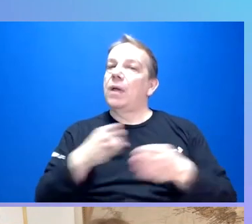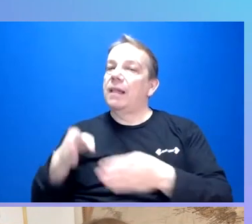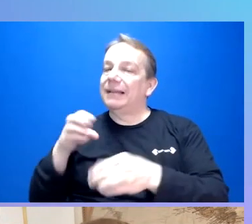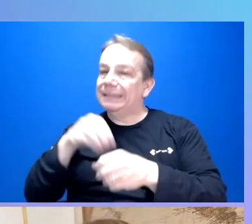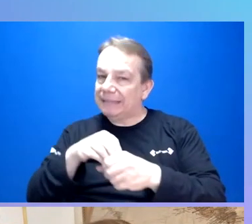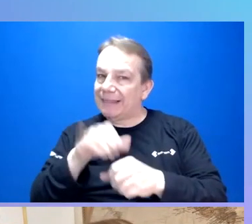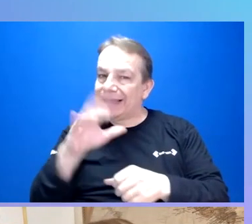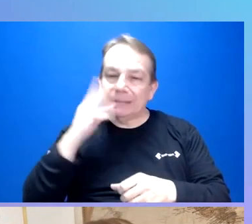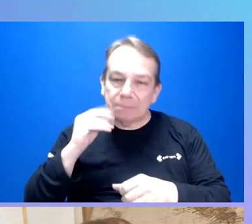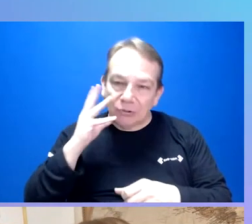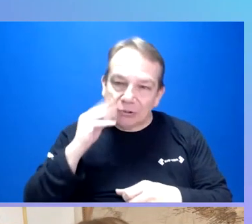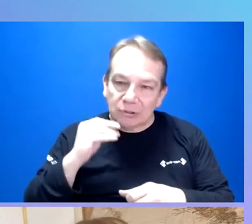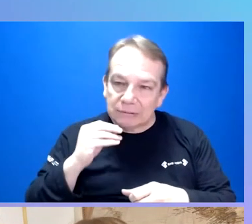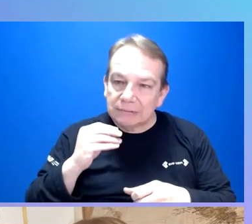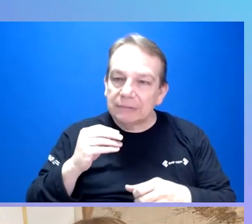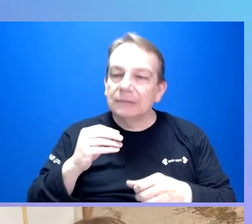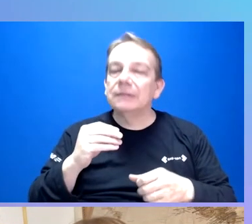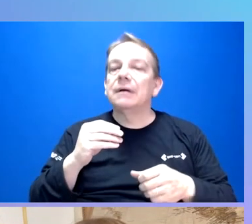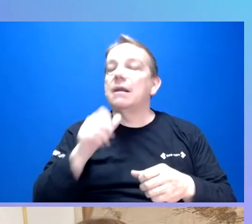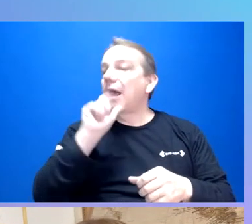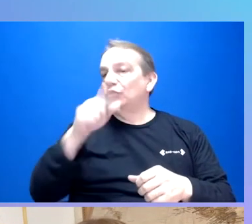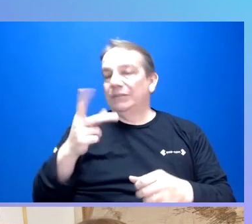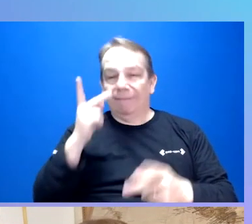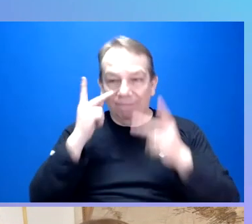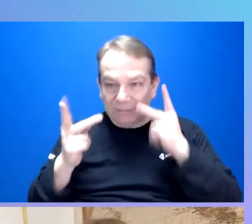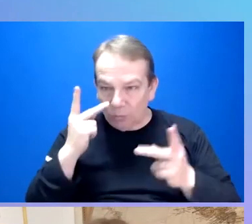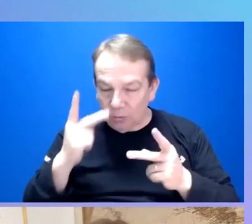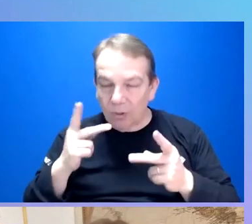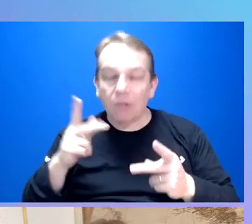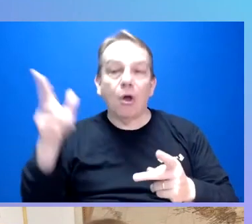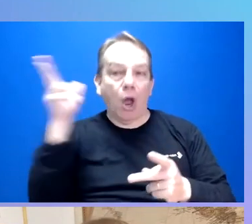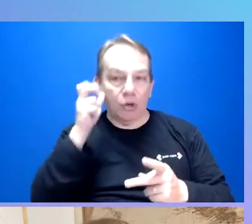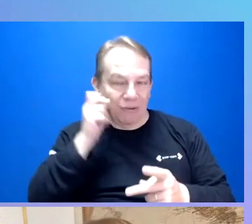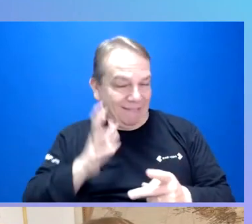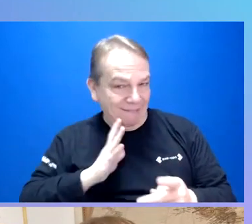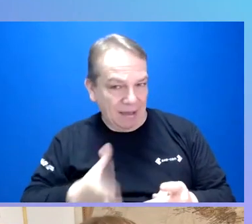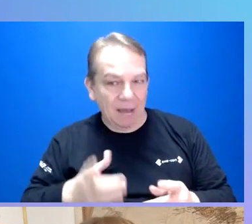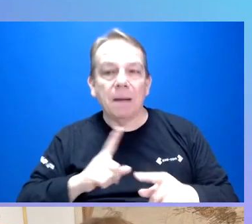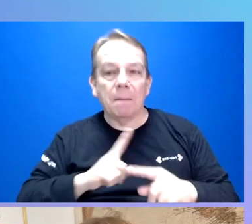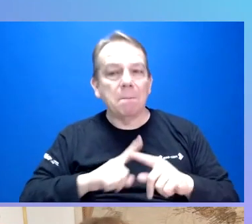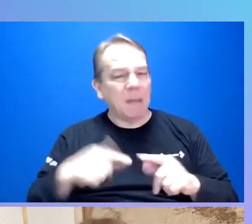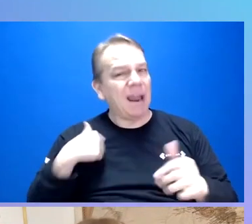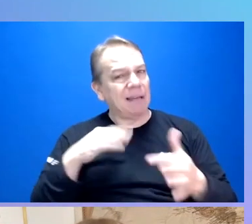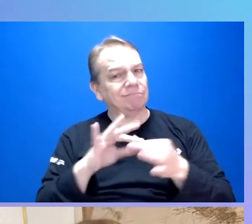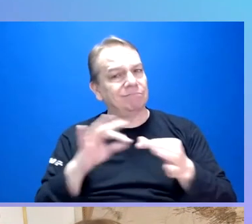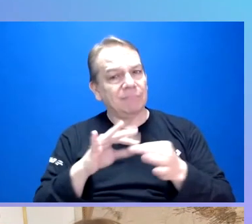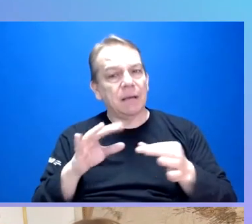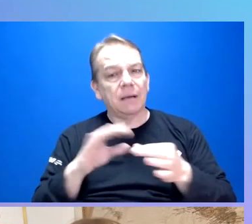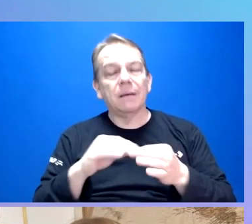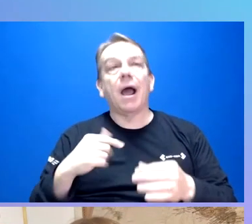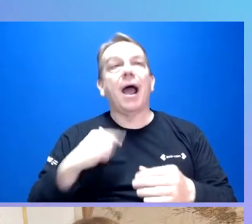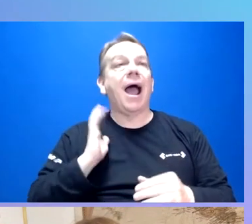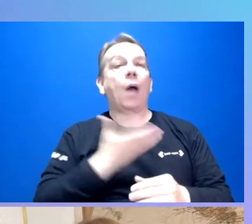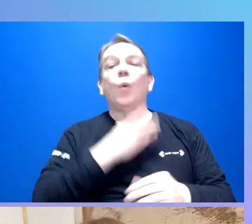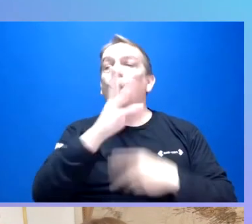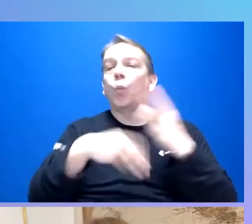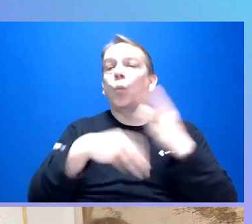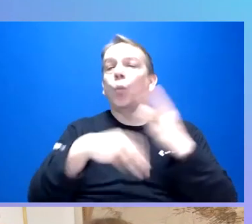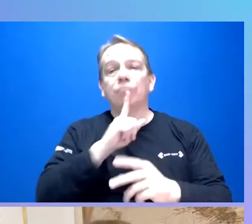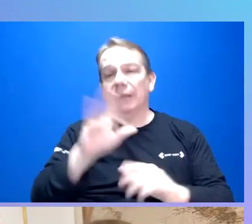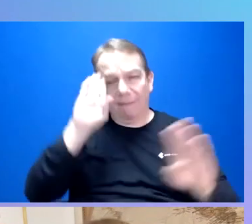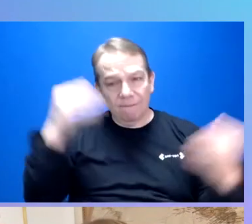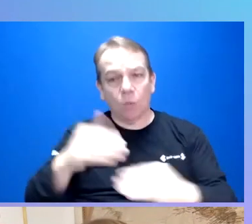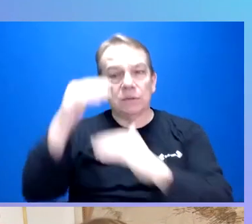I think covering off on visual and auditory makes a lot of sense. Like I talked about, we live in an ocular-centric world, but